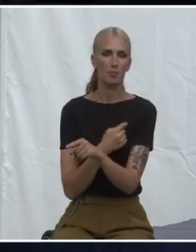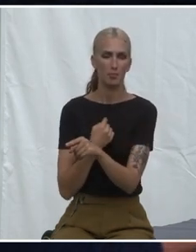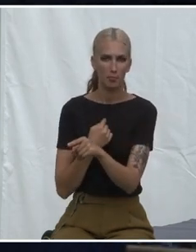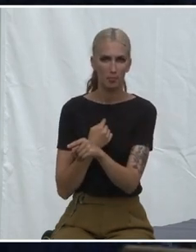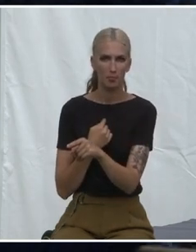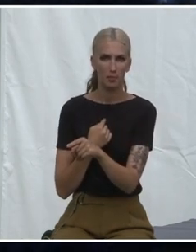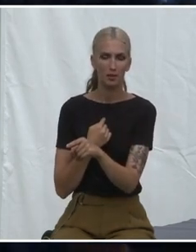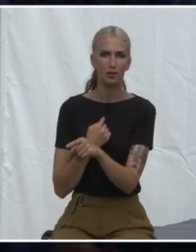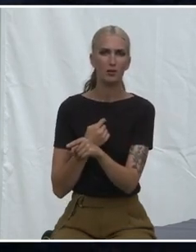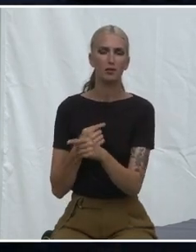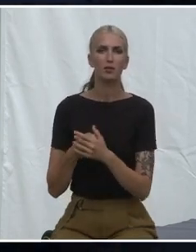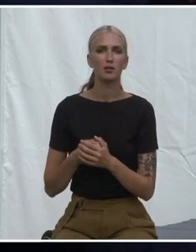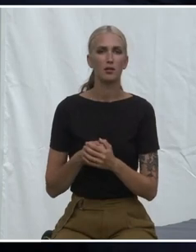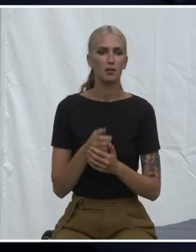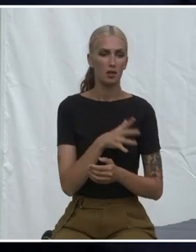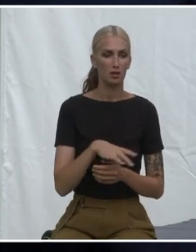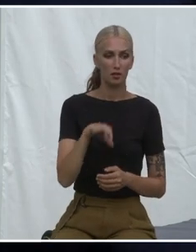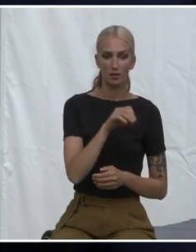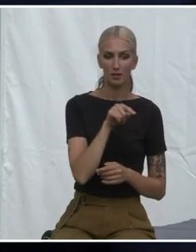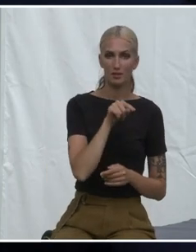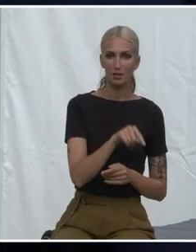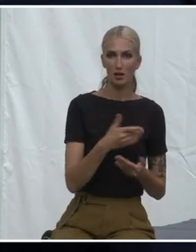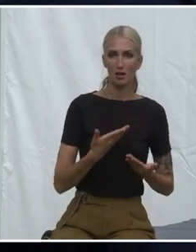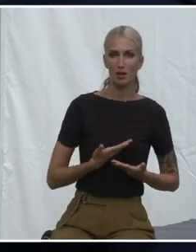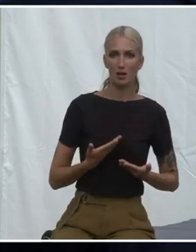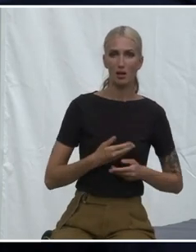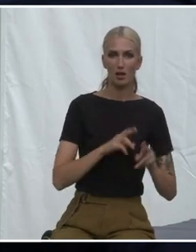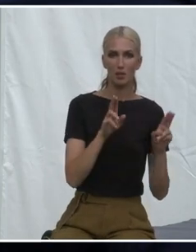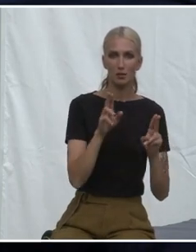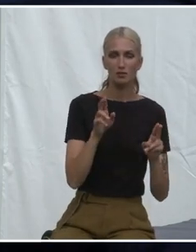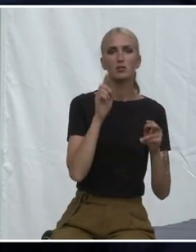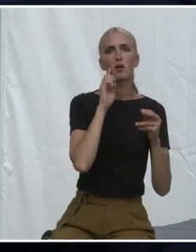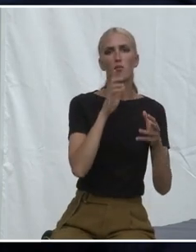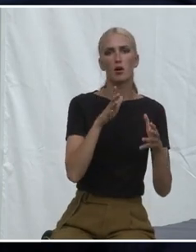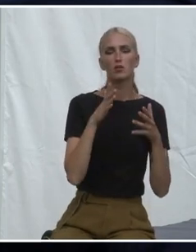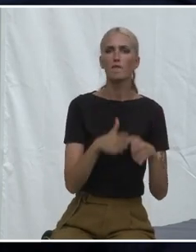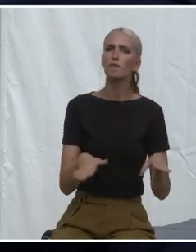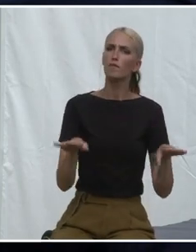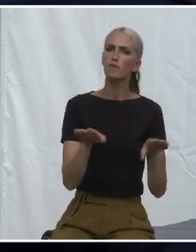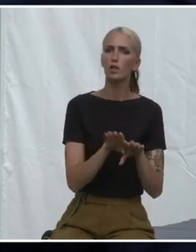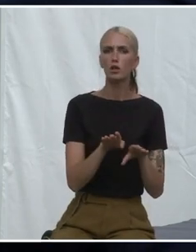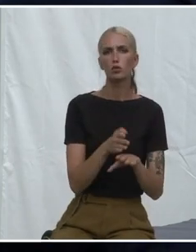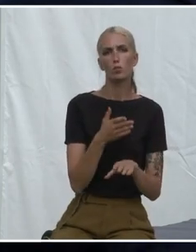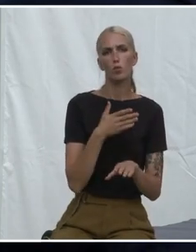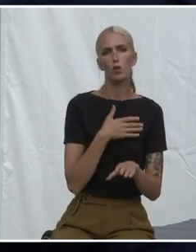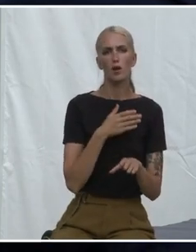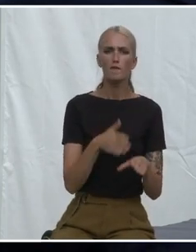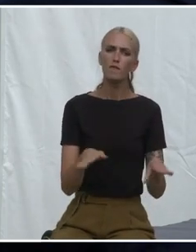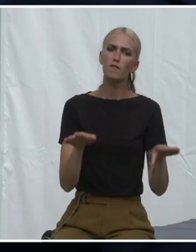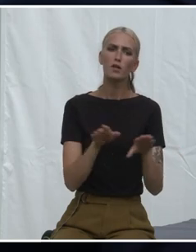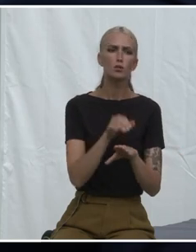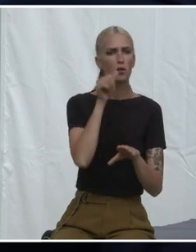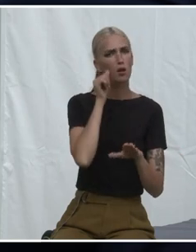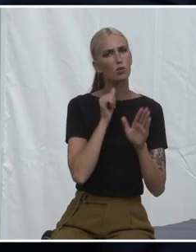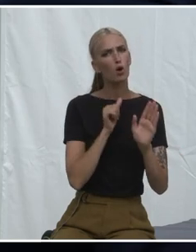a welfare state understand that equality is for me. Equality isn't just for women. Yes,